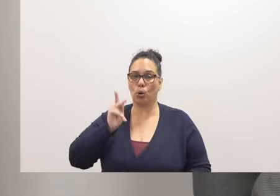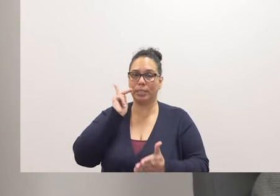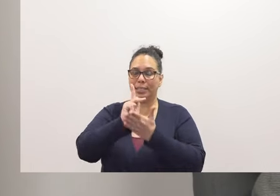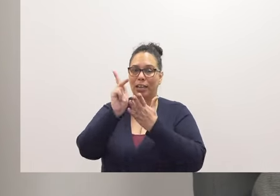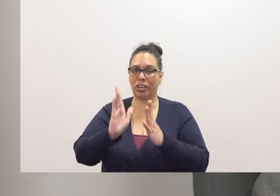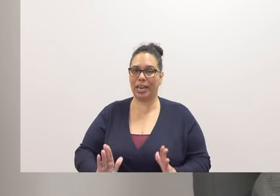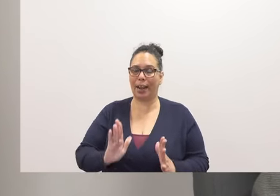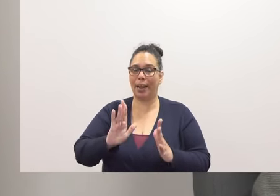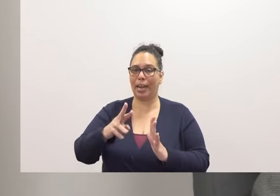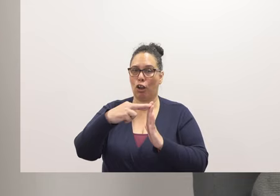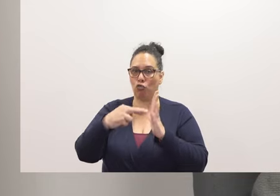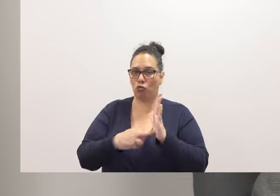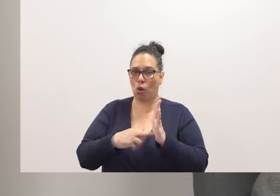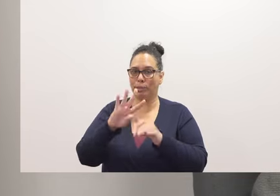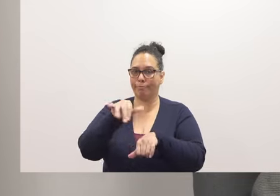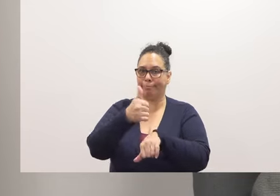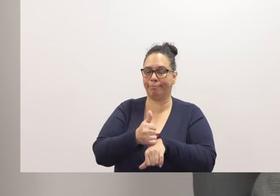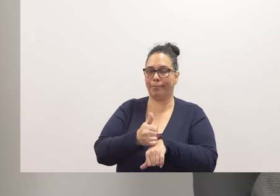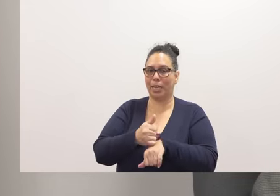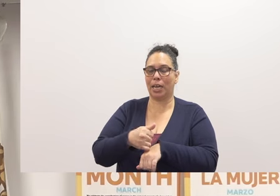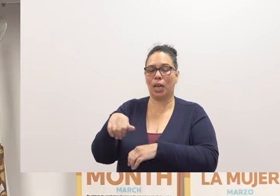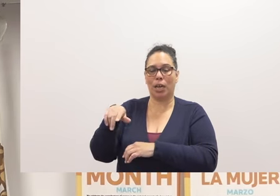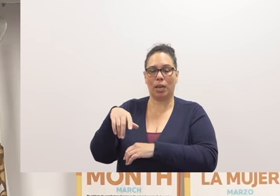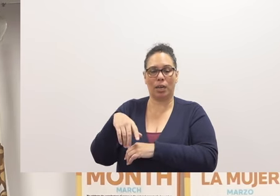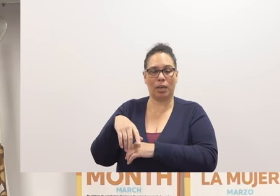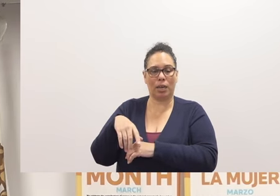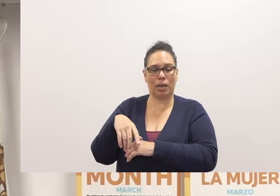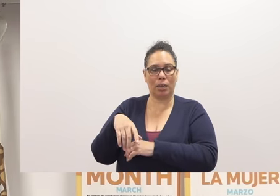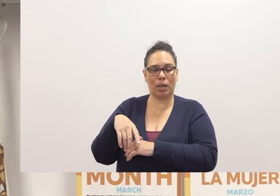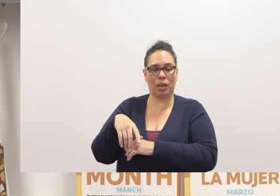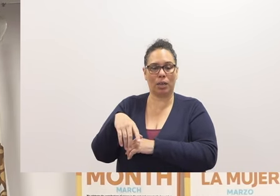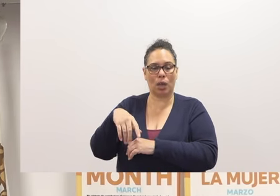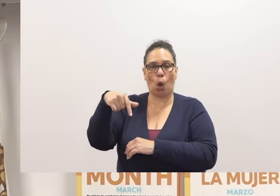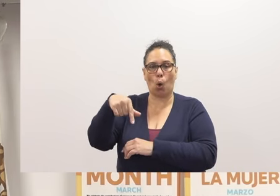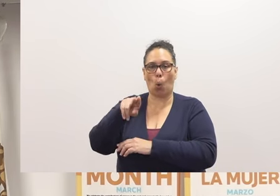to establish a quorum for the record. Thank you.